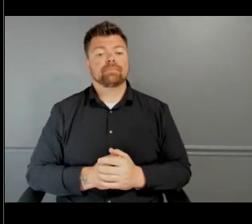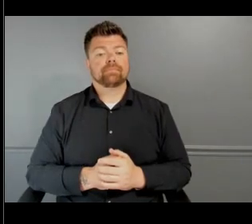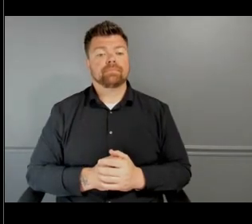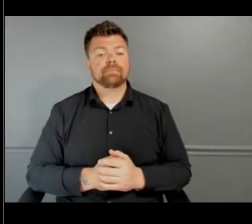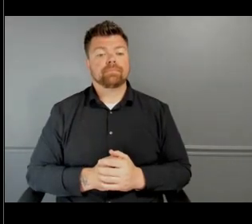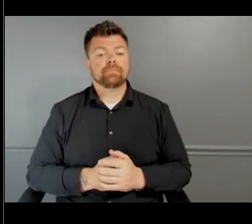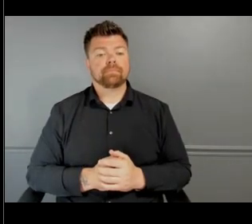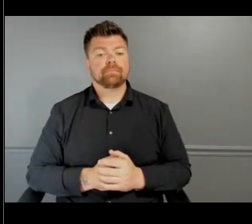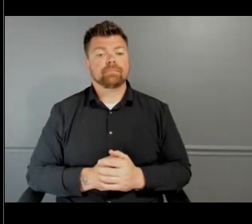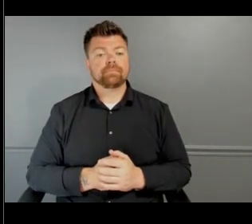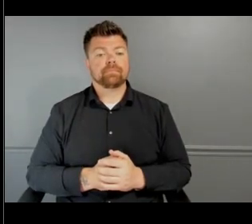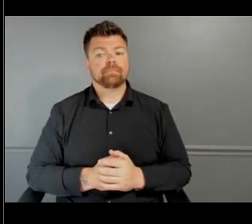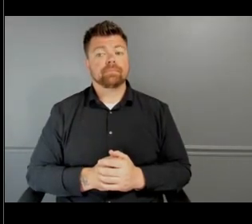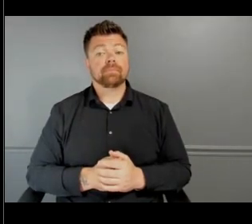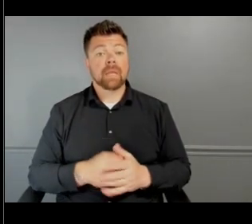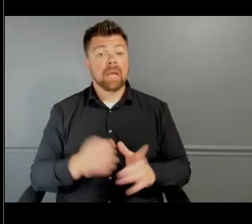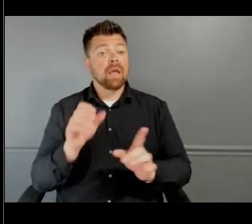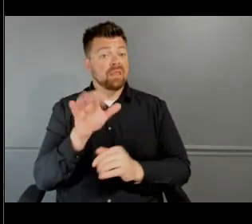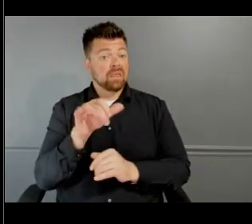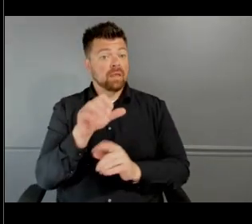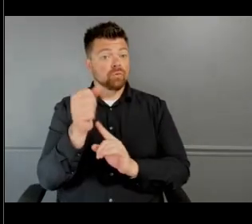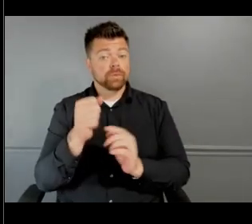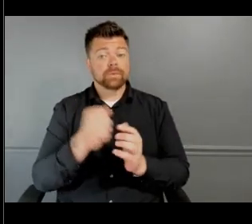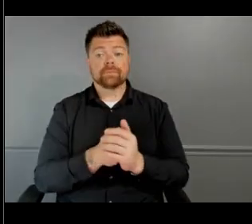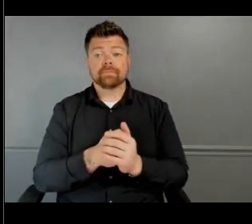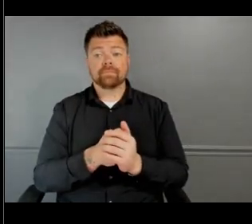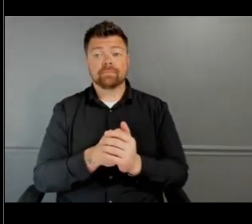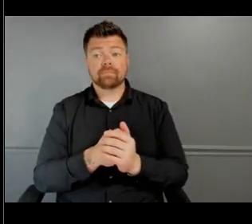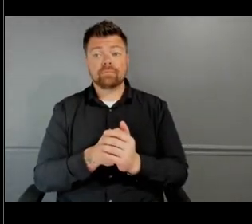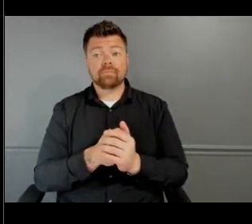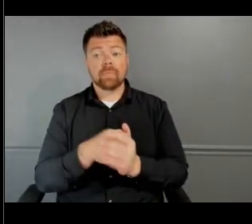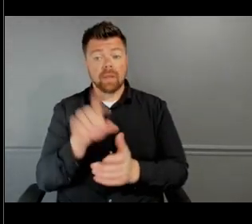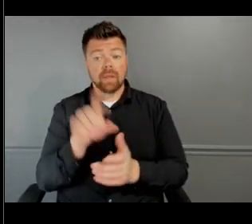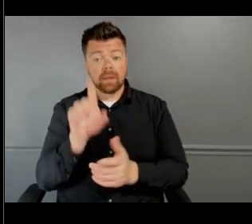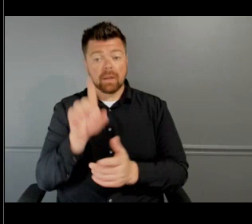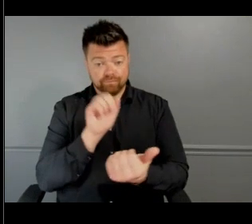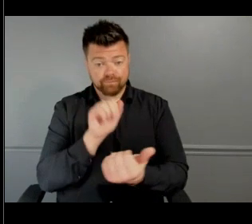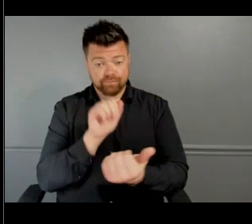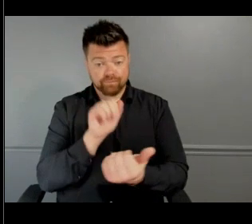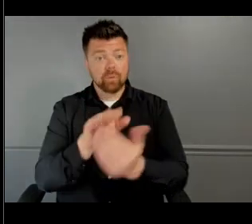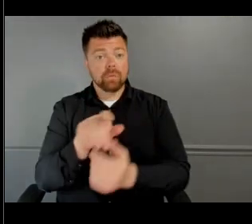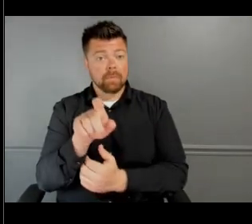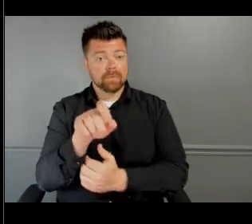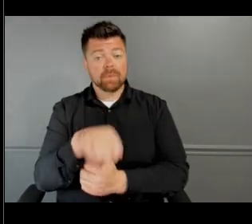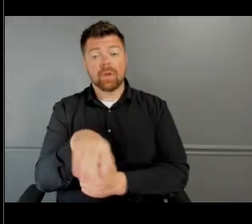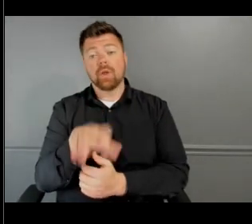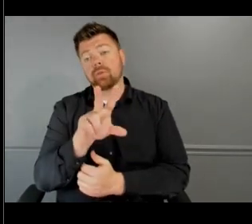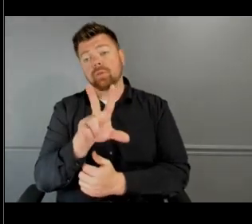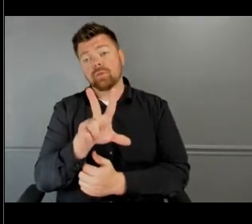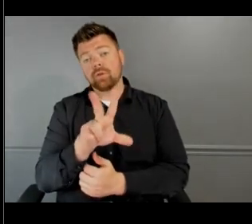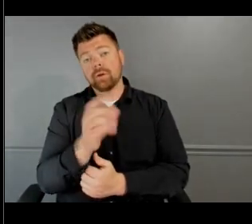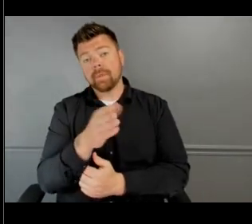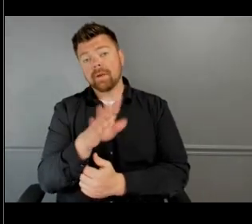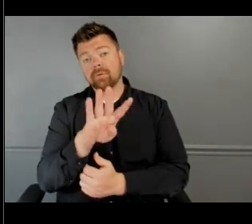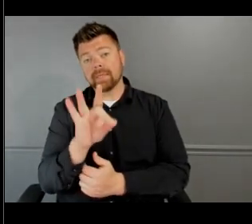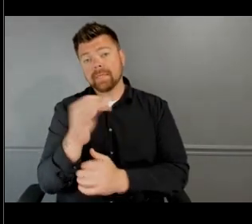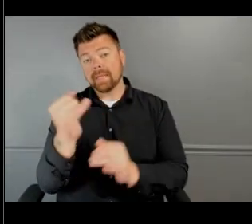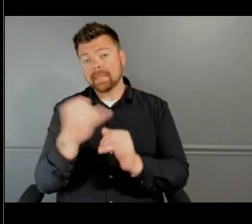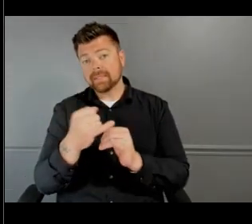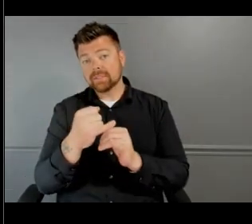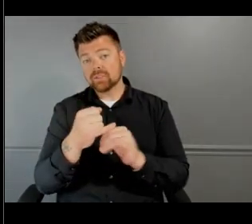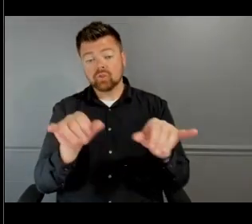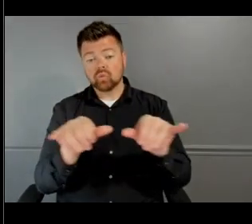In such cases, a forward approach must be 30 by 48 inches